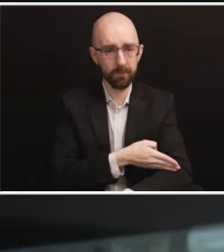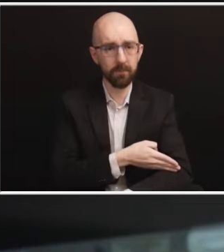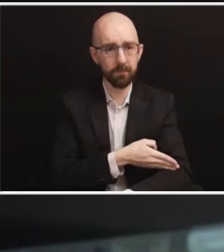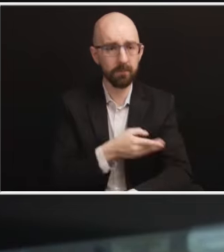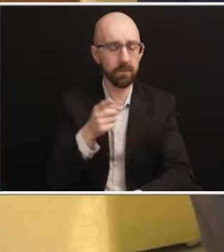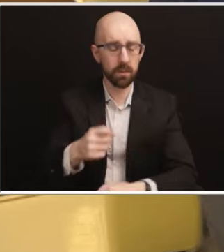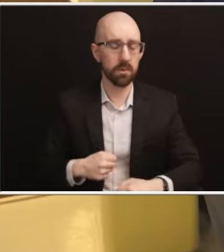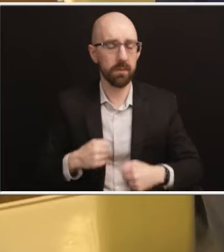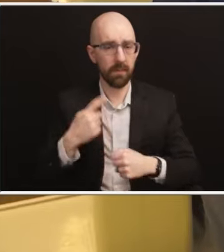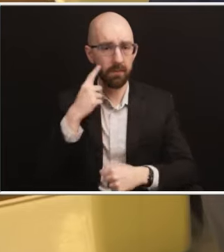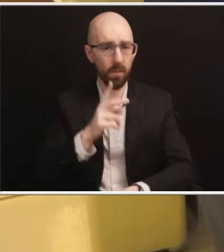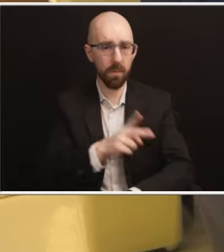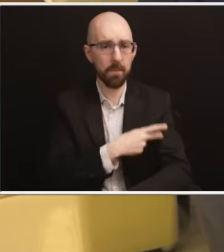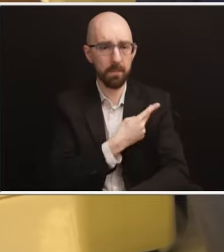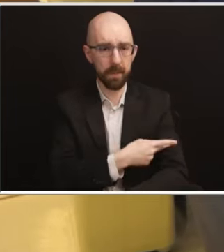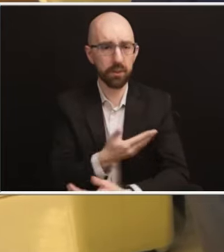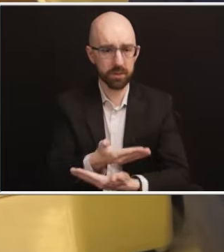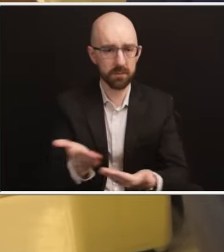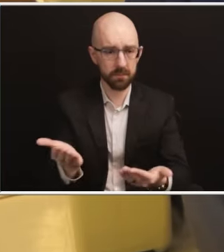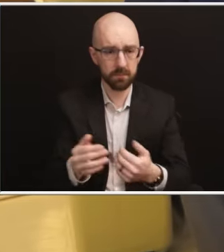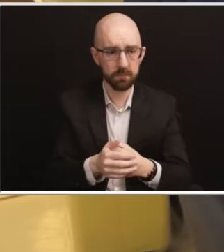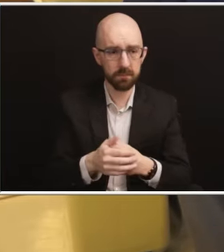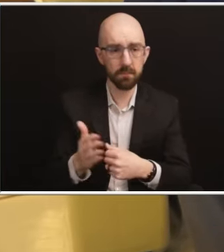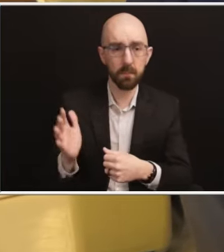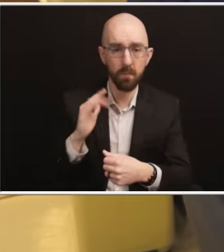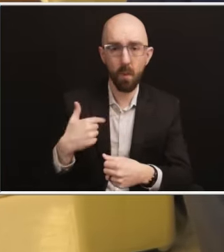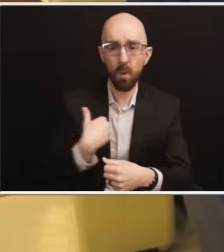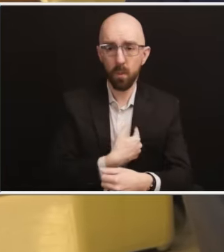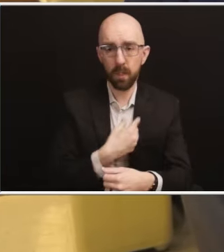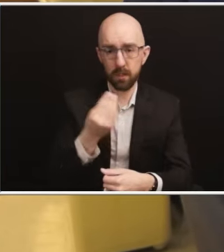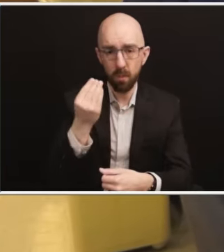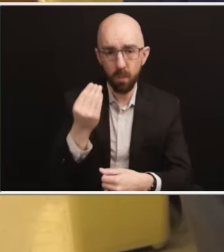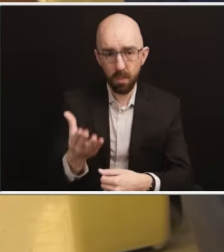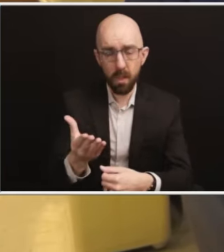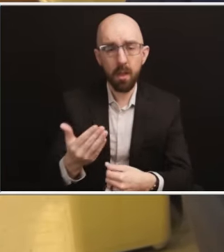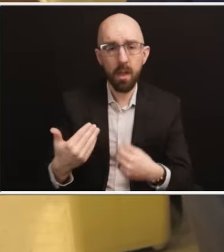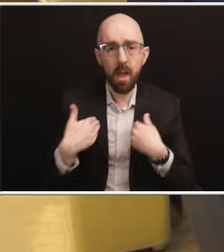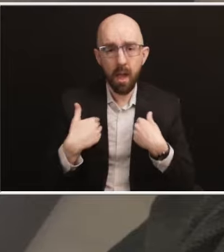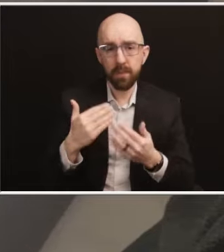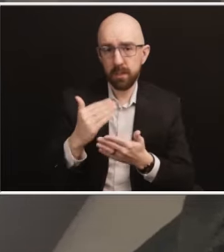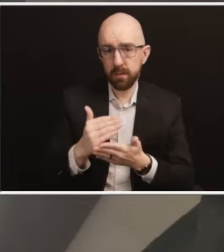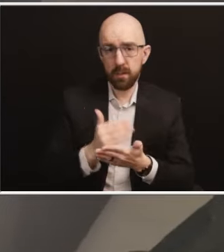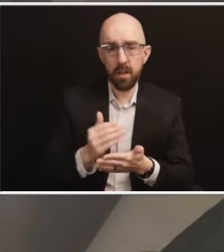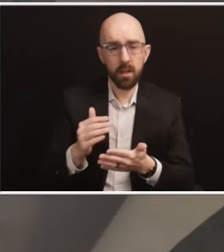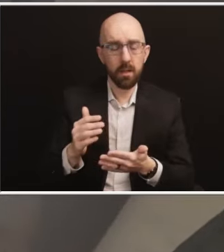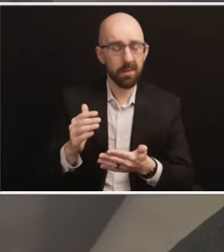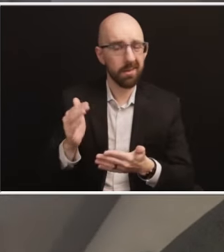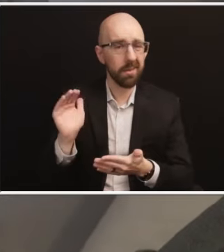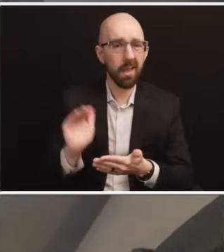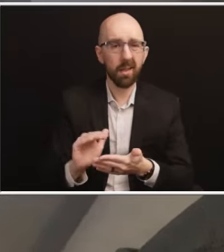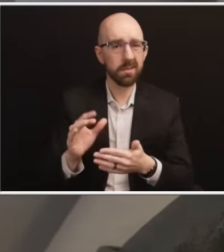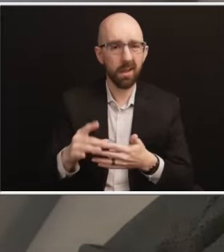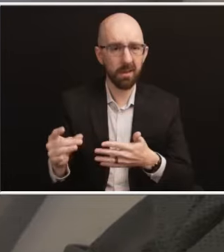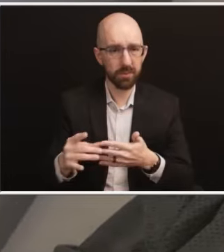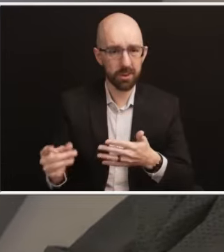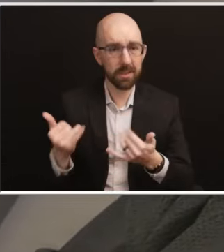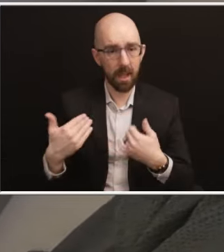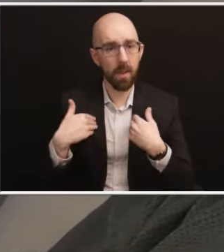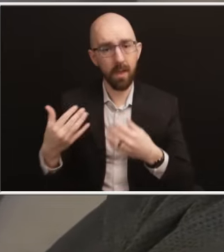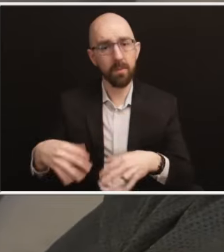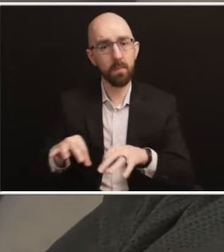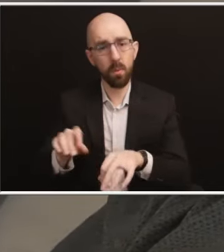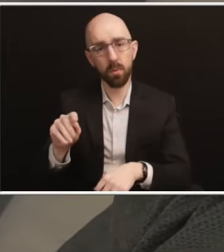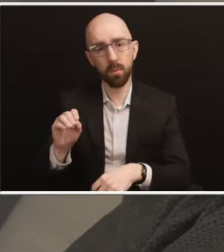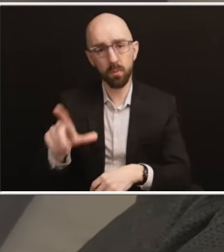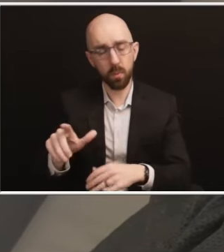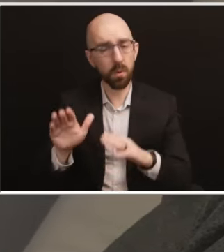patients. We went from telling patients that we have less options of therapy. Now we have a very important tool and a very good treatment that